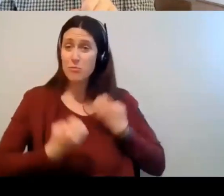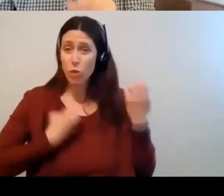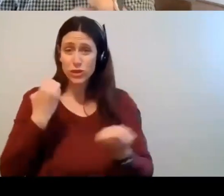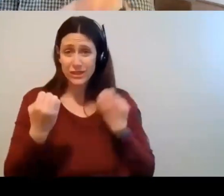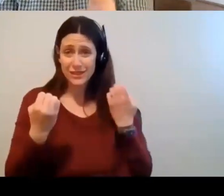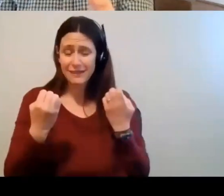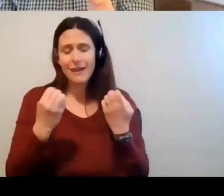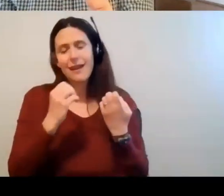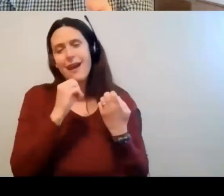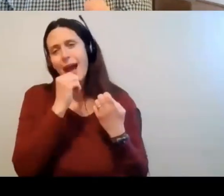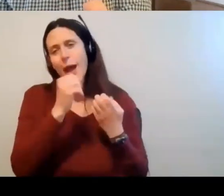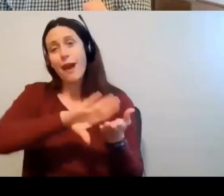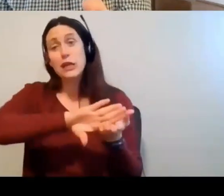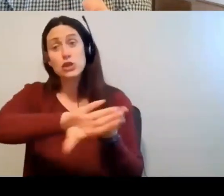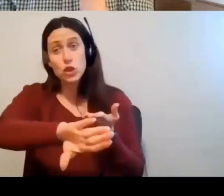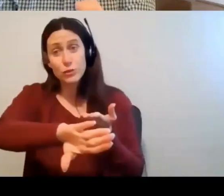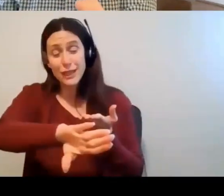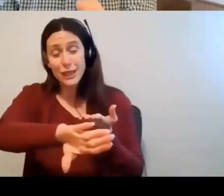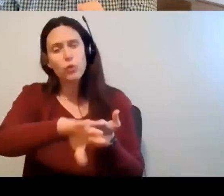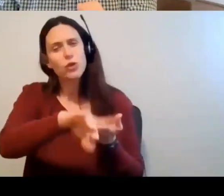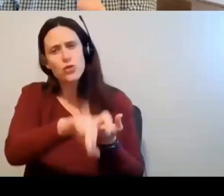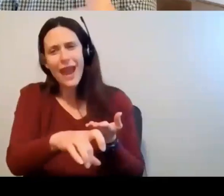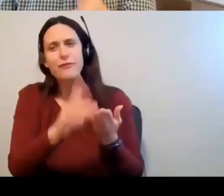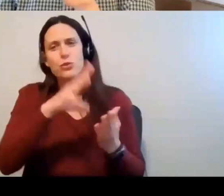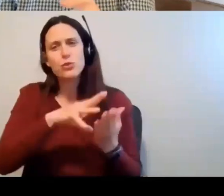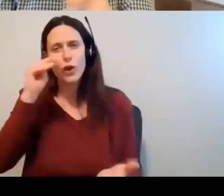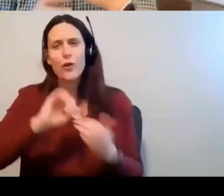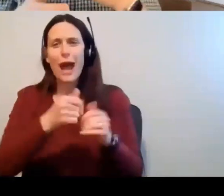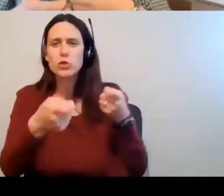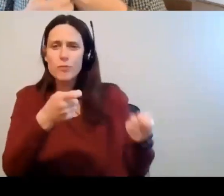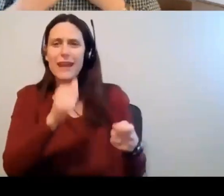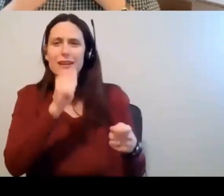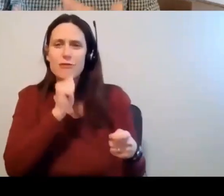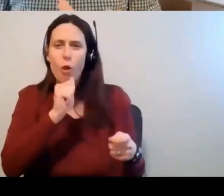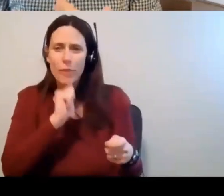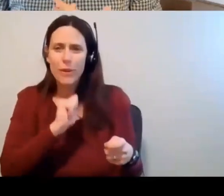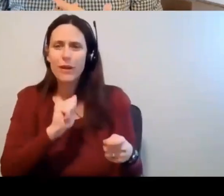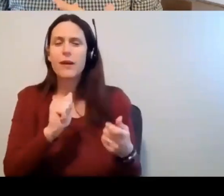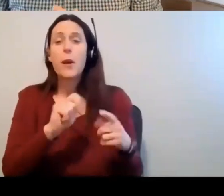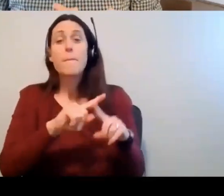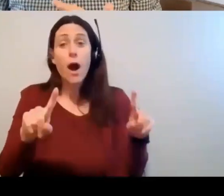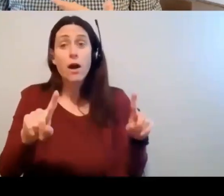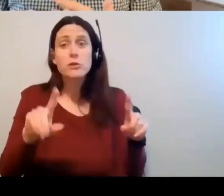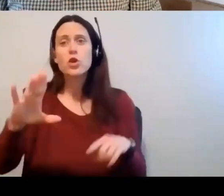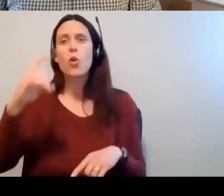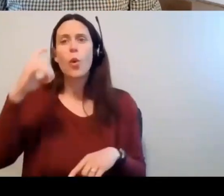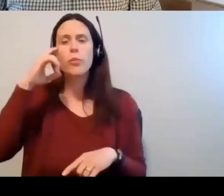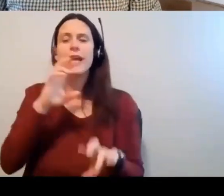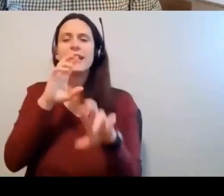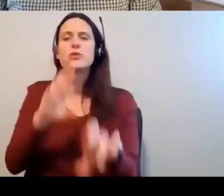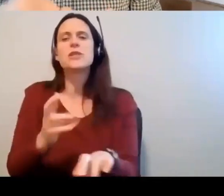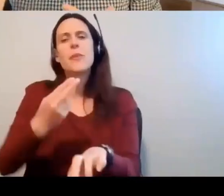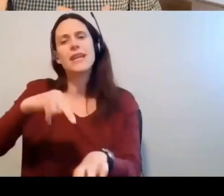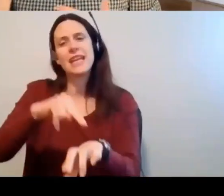pass on not figuring out ways to manage them or cope with them, but I'm teaching you that your brain is responding in a very natural